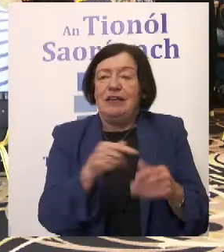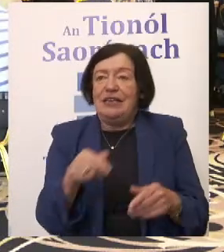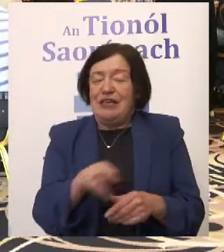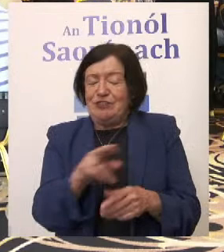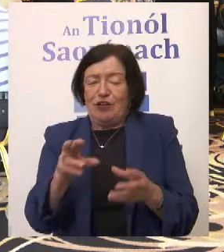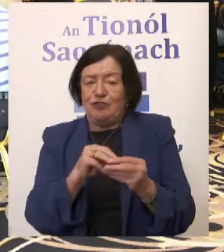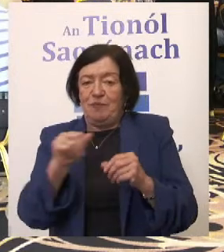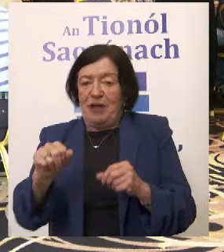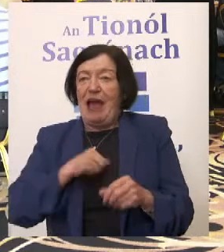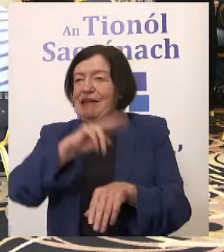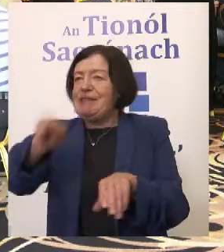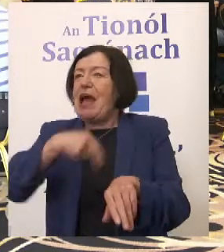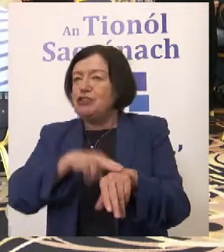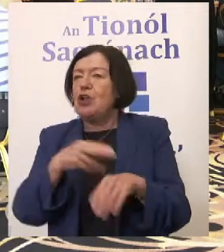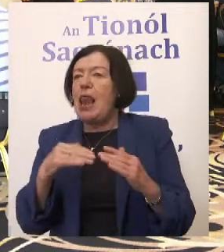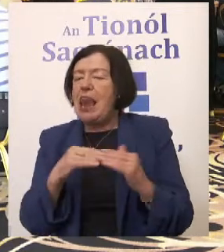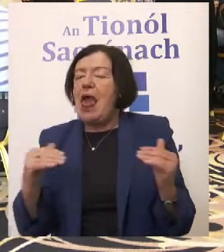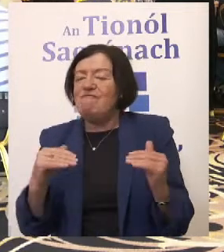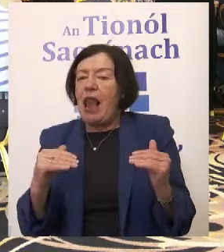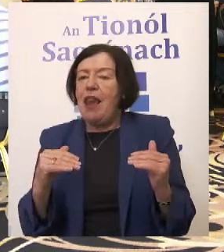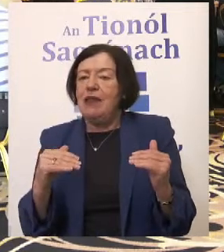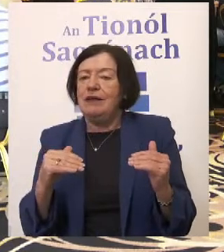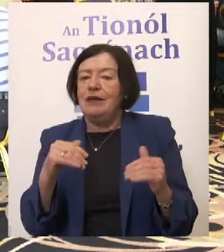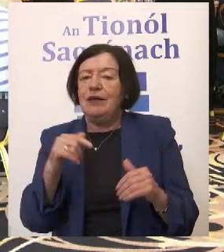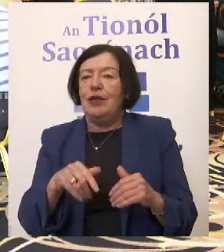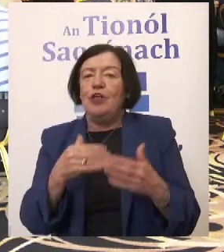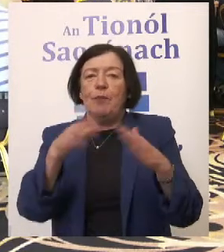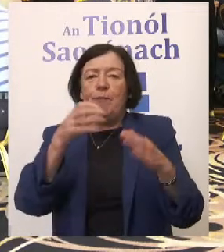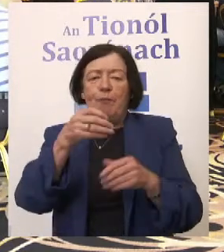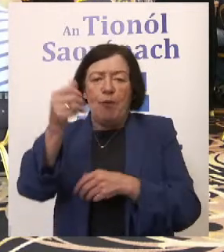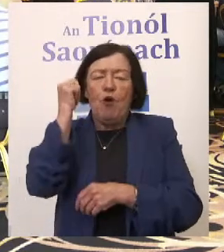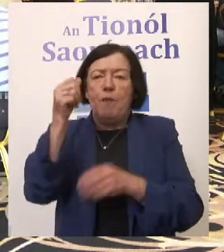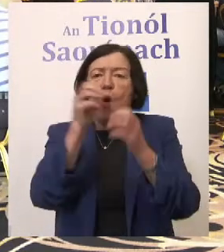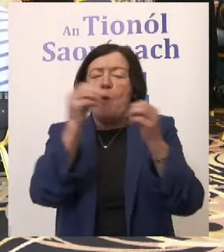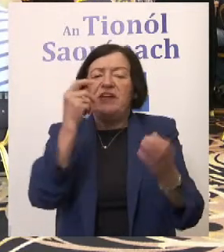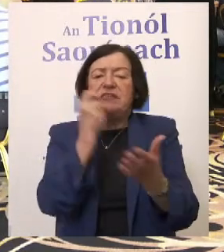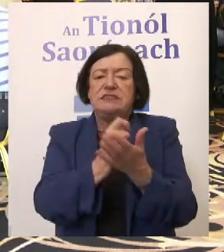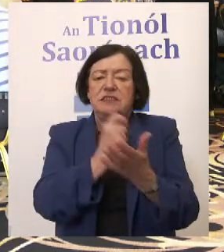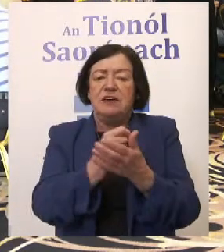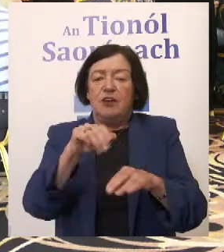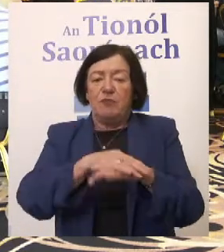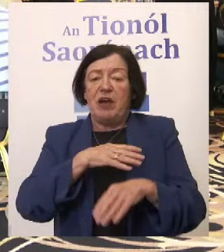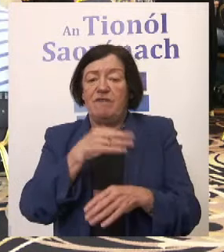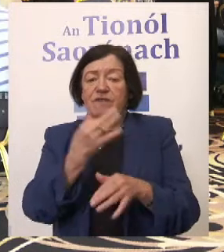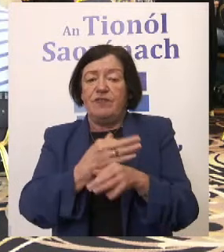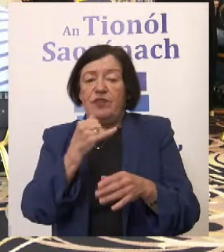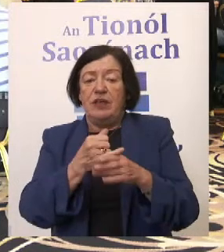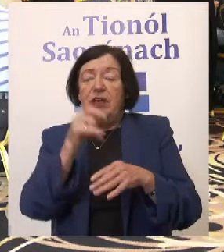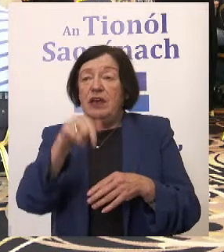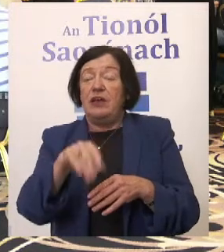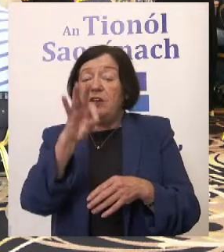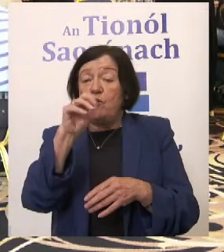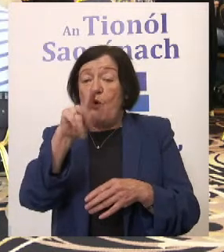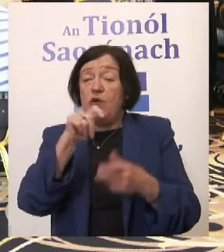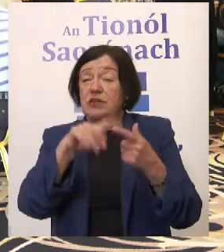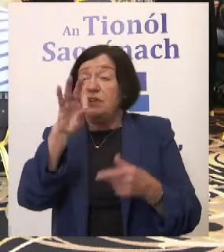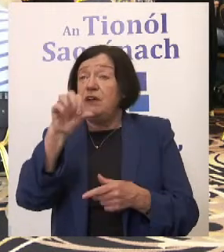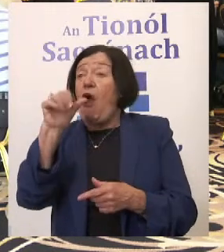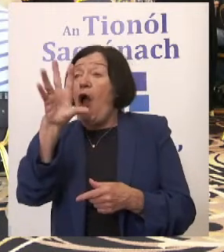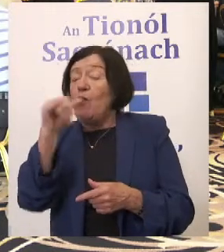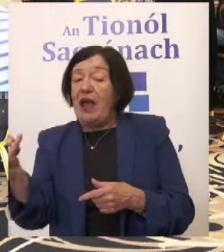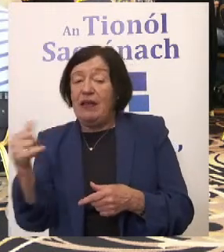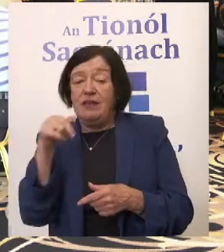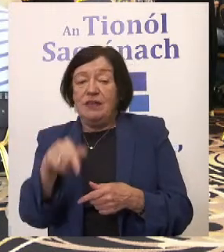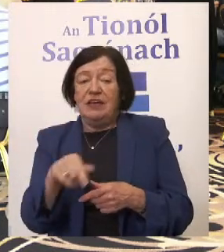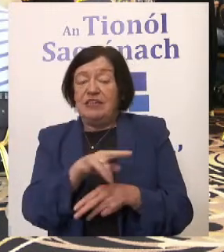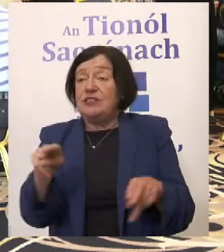be taken at a national level, because the pub opening times in where my father is in Gortin, Galway, need not be the